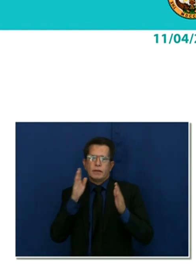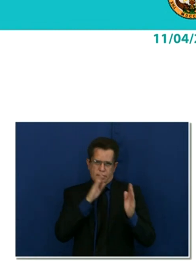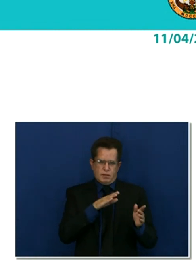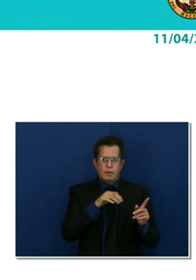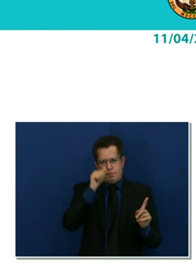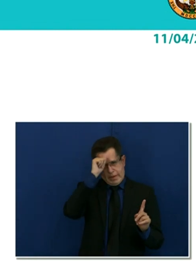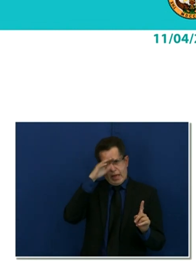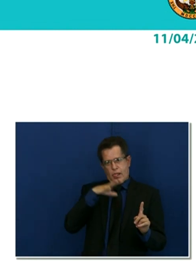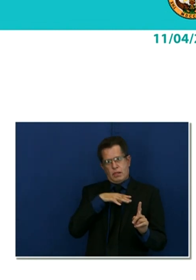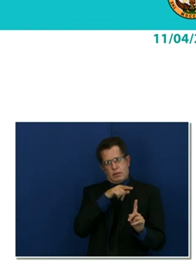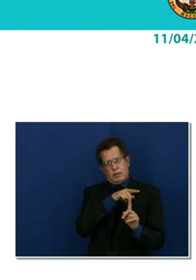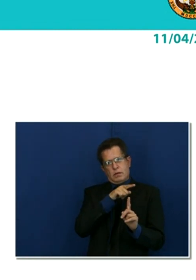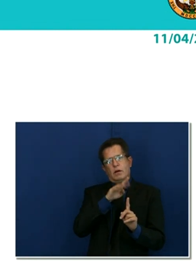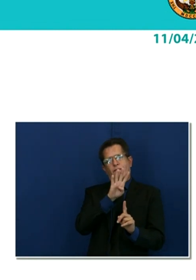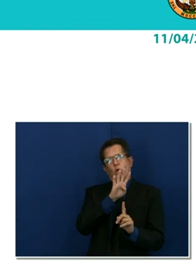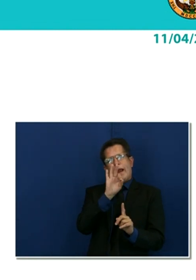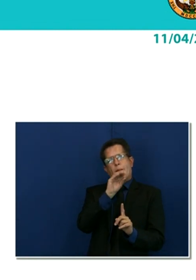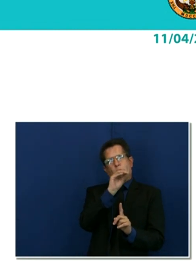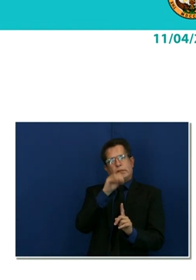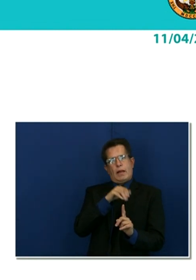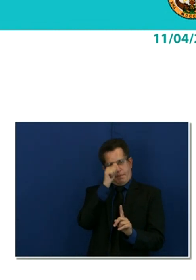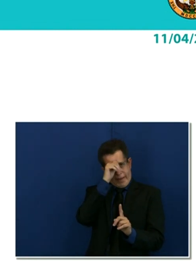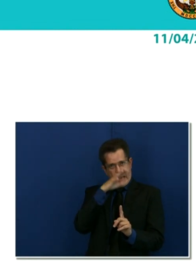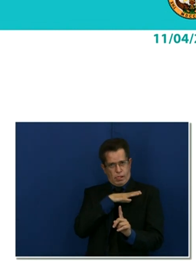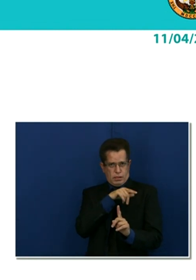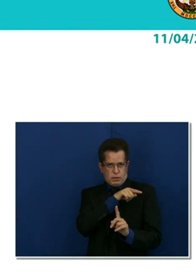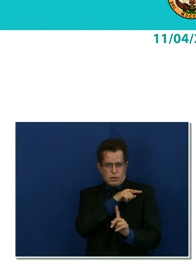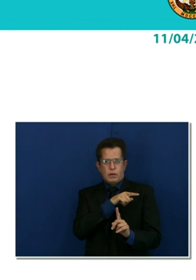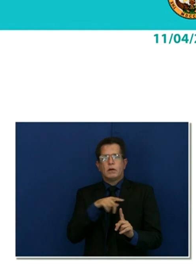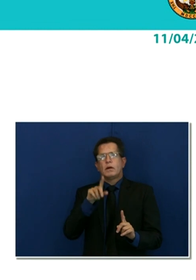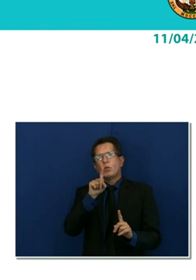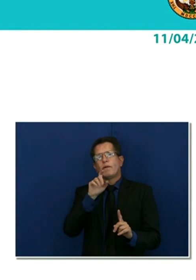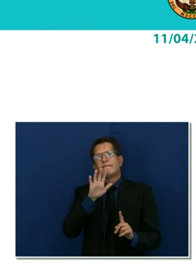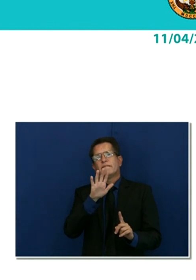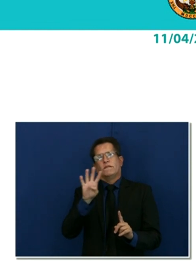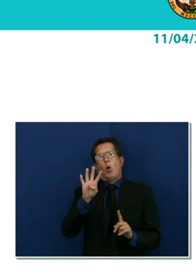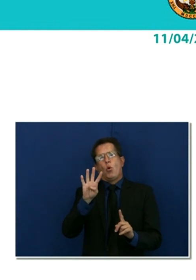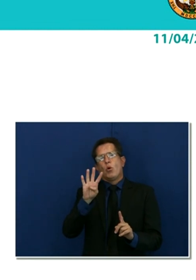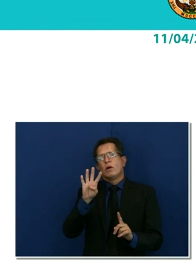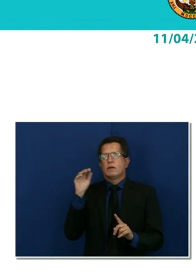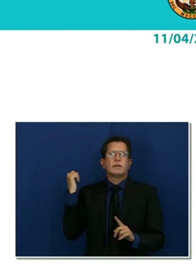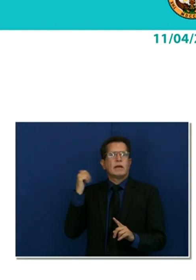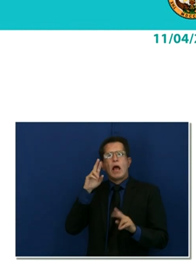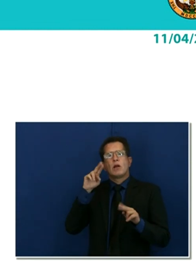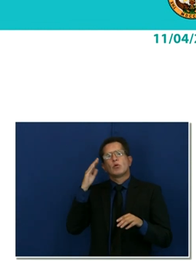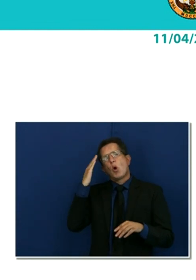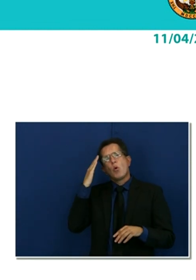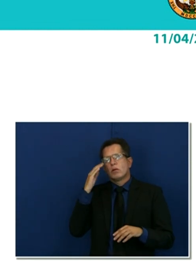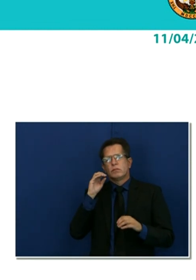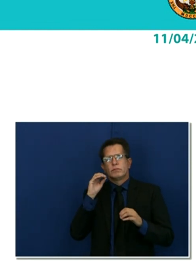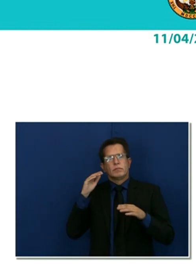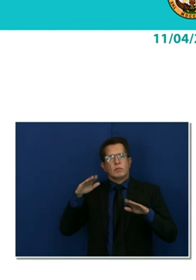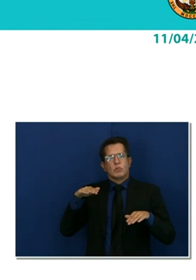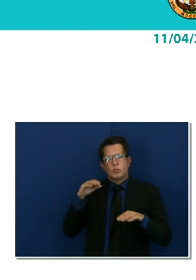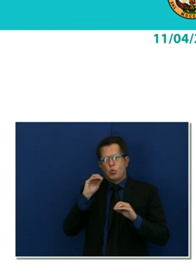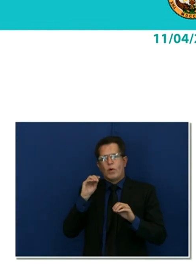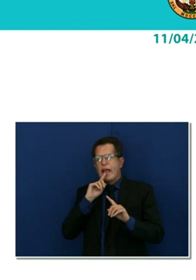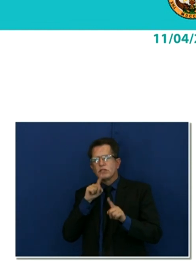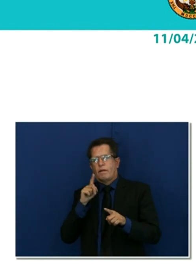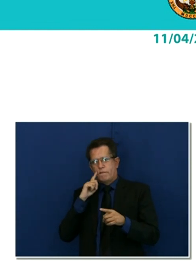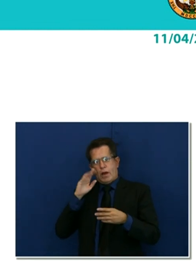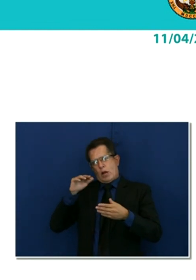28,193, or 49%, are male, and we have 154 individuals for which we have no gender